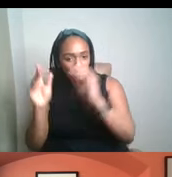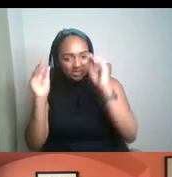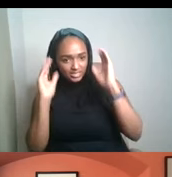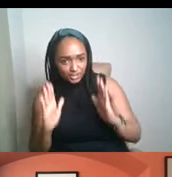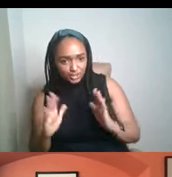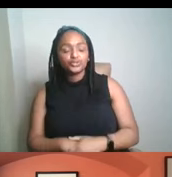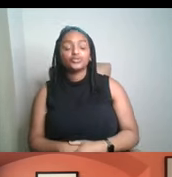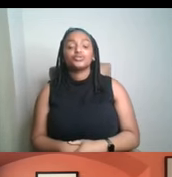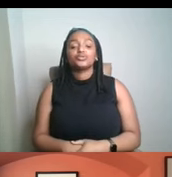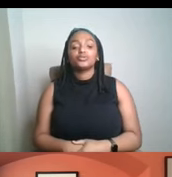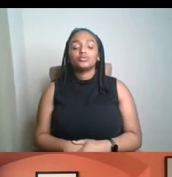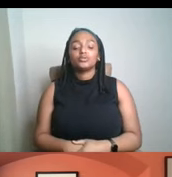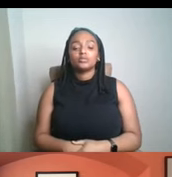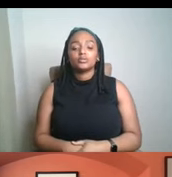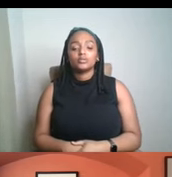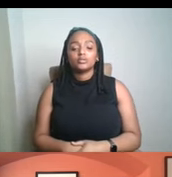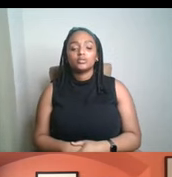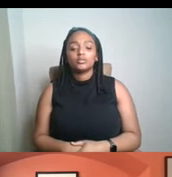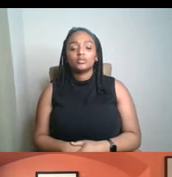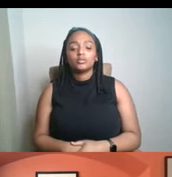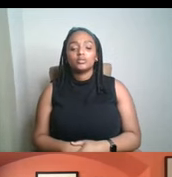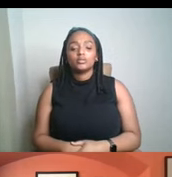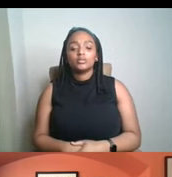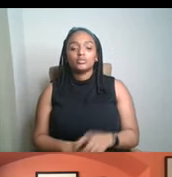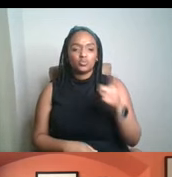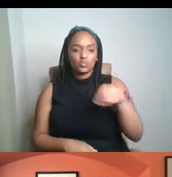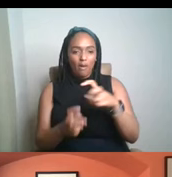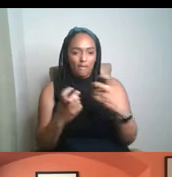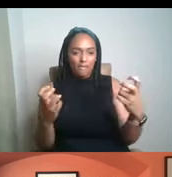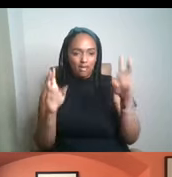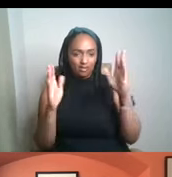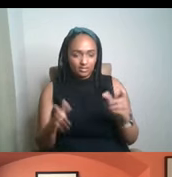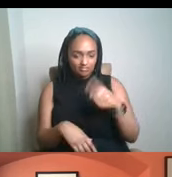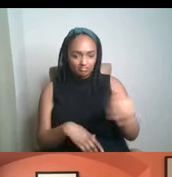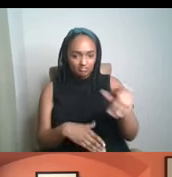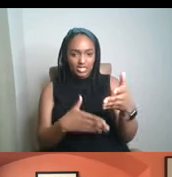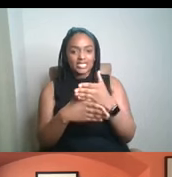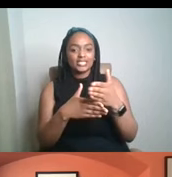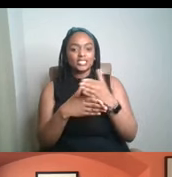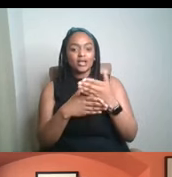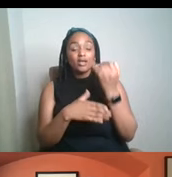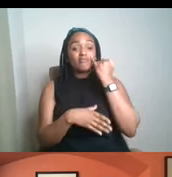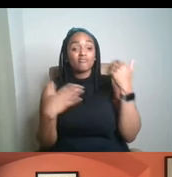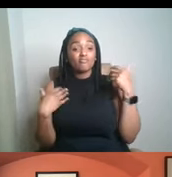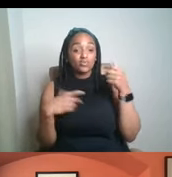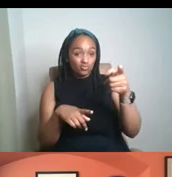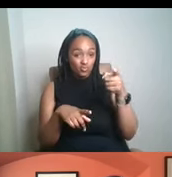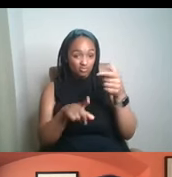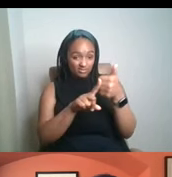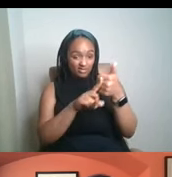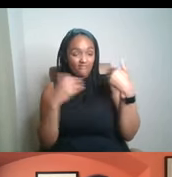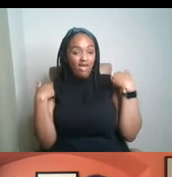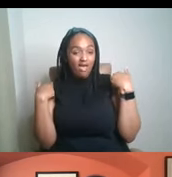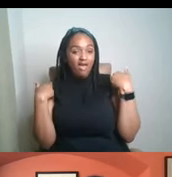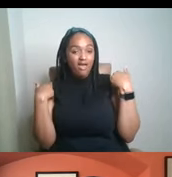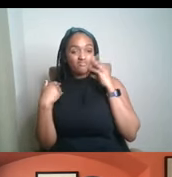of you to just share how a mentor artist in your life has helped you to grow and what impact